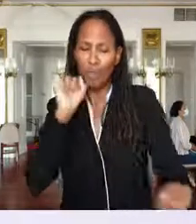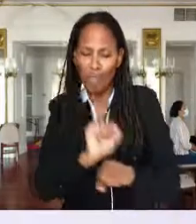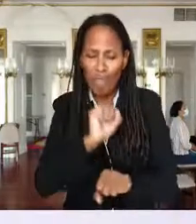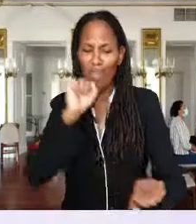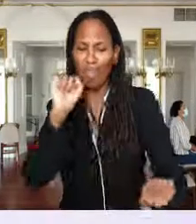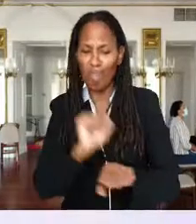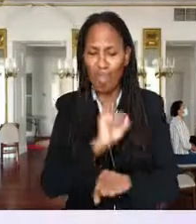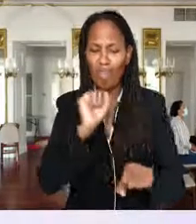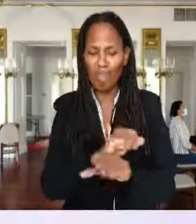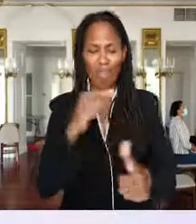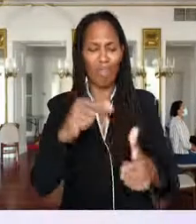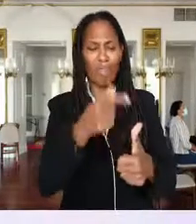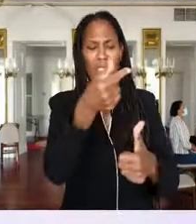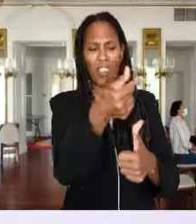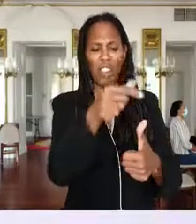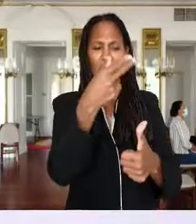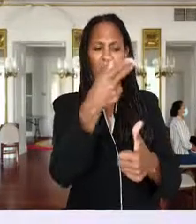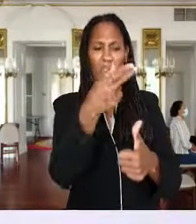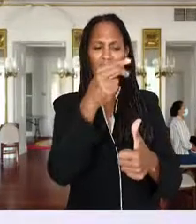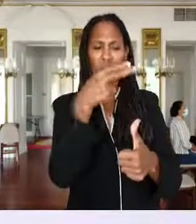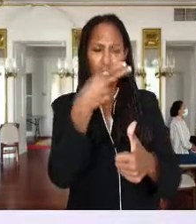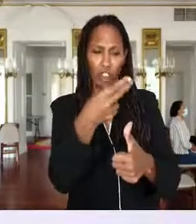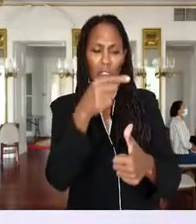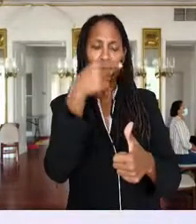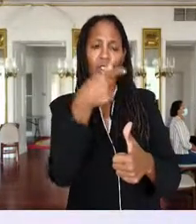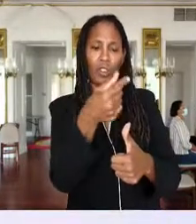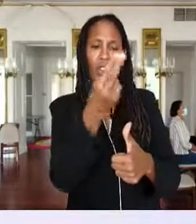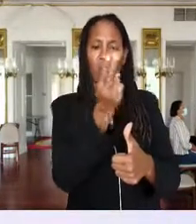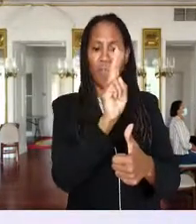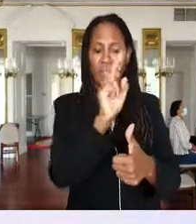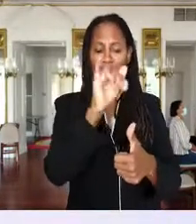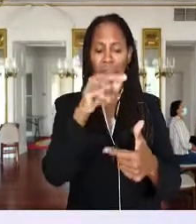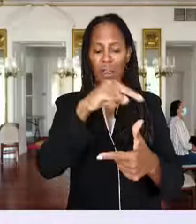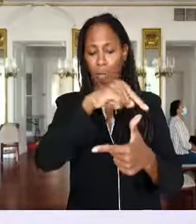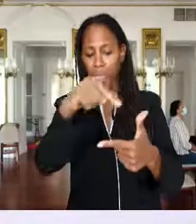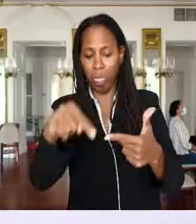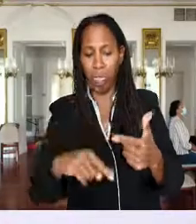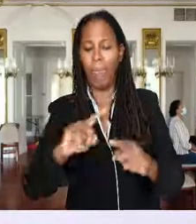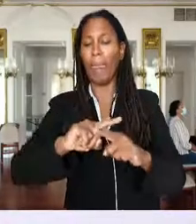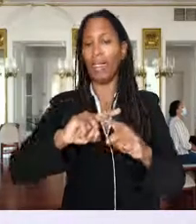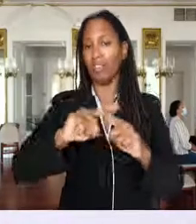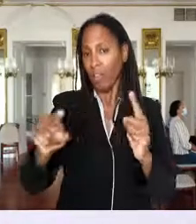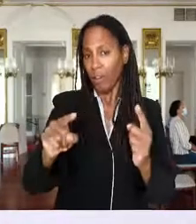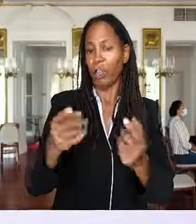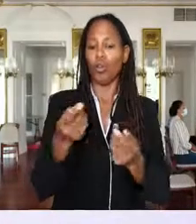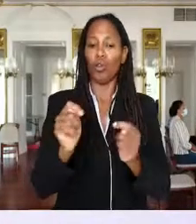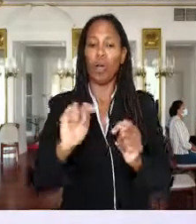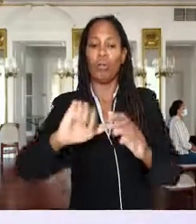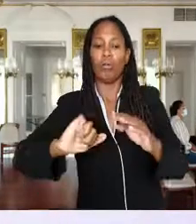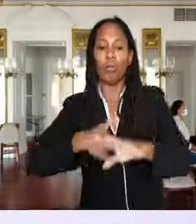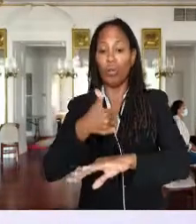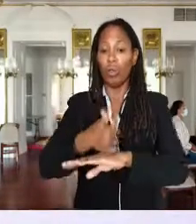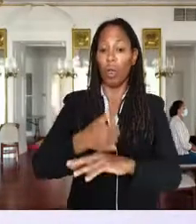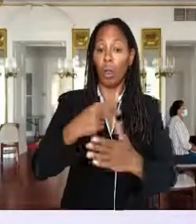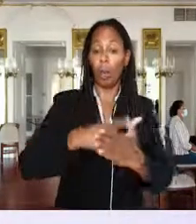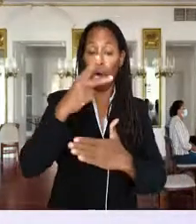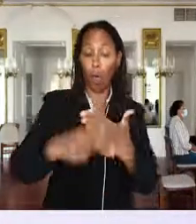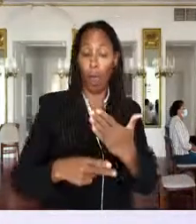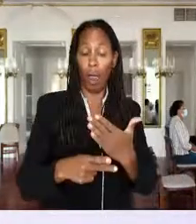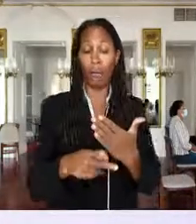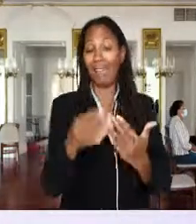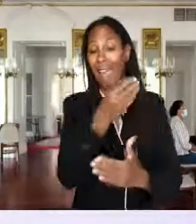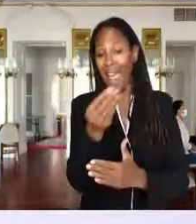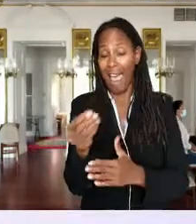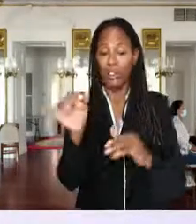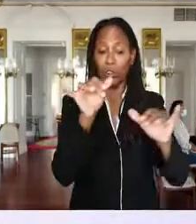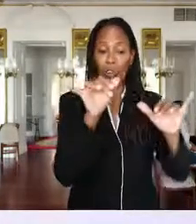in contractors and consultants working to get these programs in place while managing their regular duties and